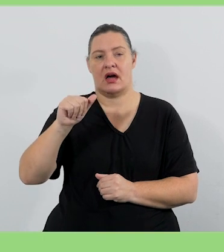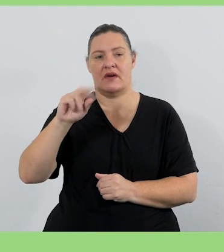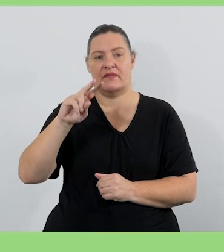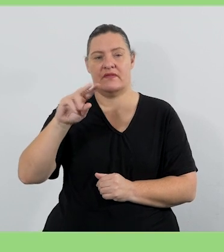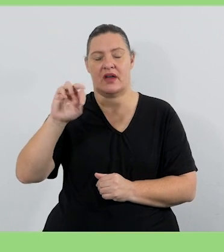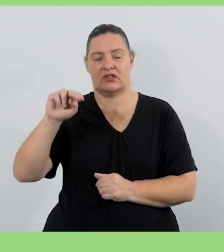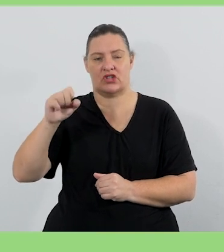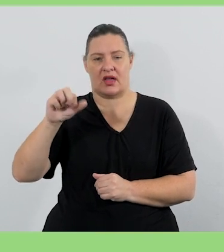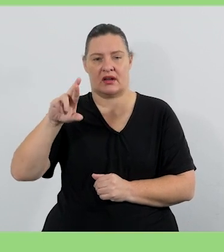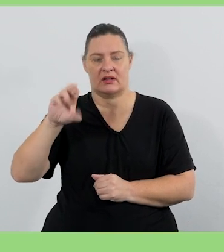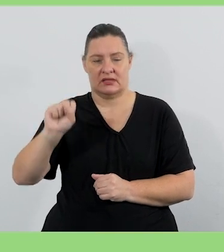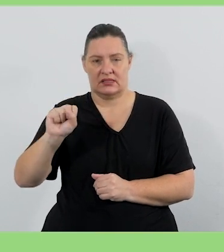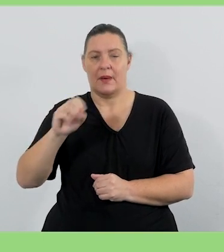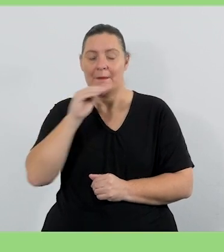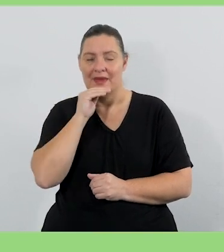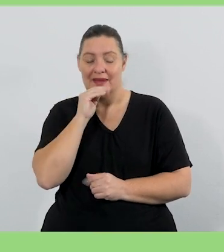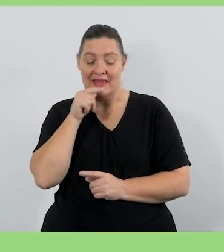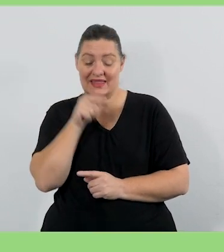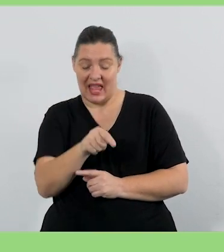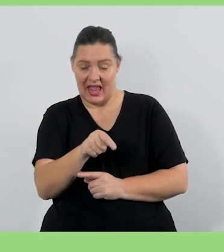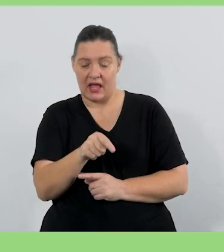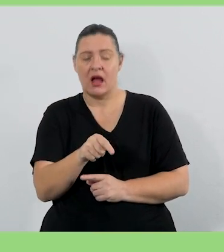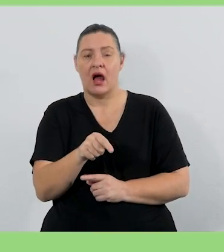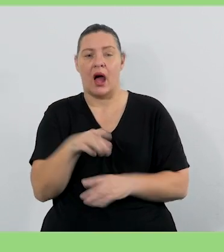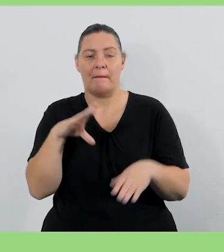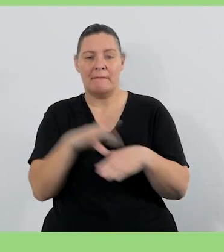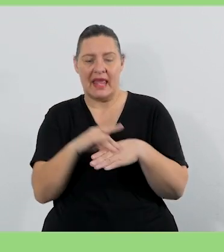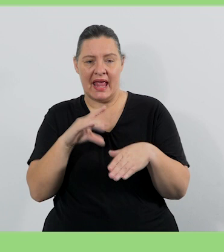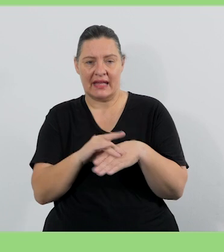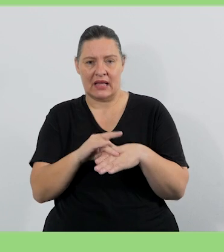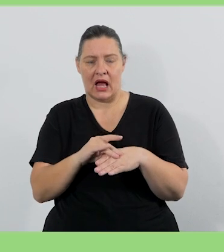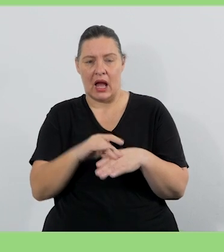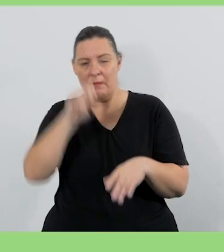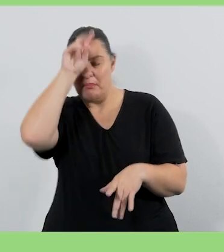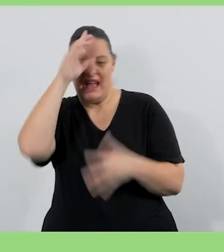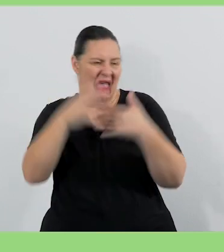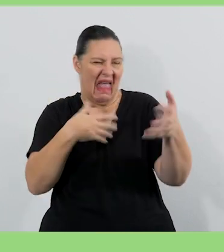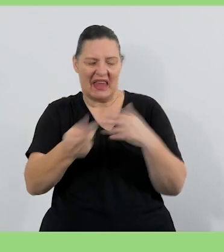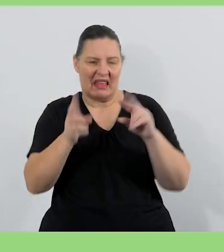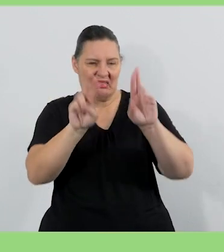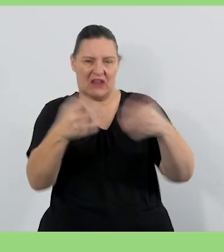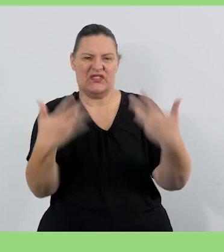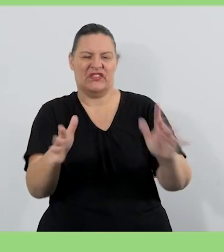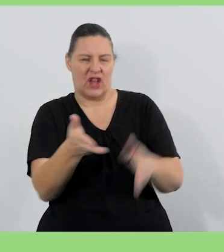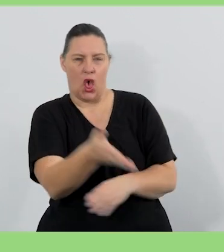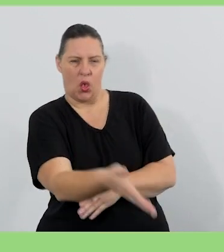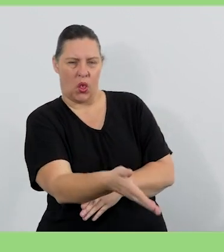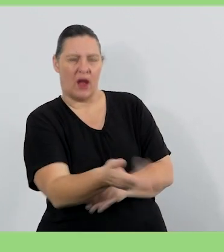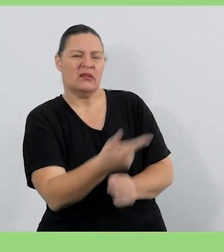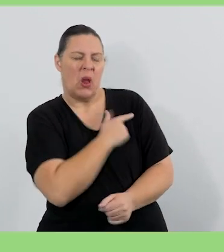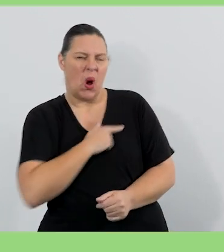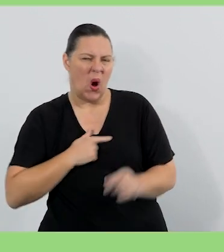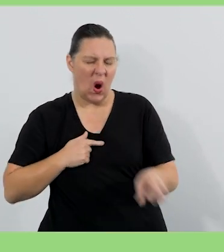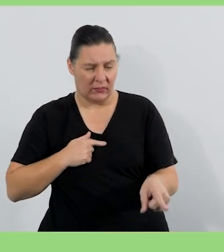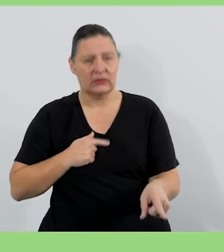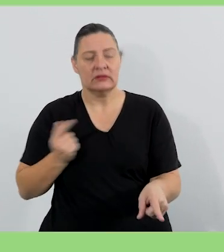Scavengers feed on dead animals and decaying meat. So the examples of scavengers